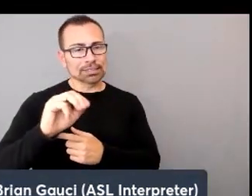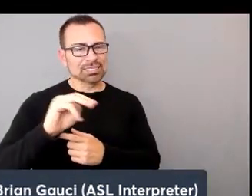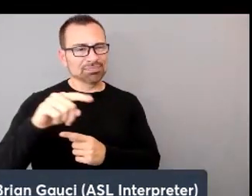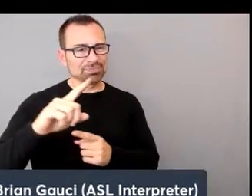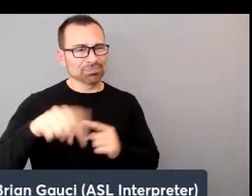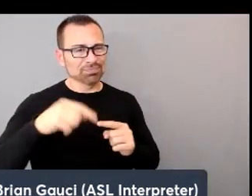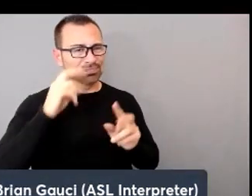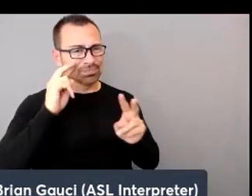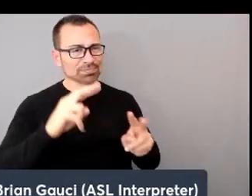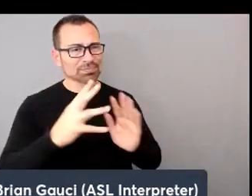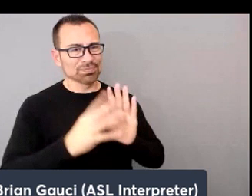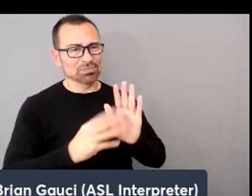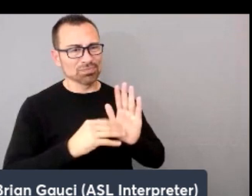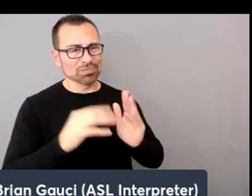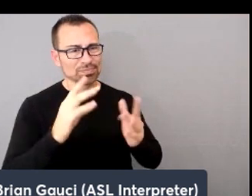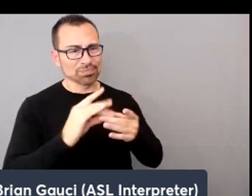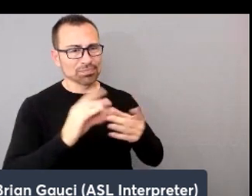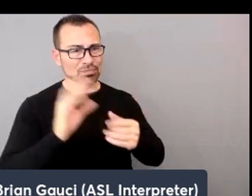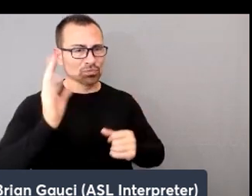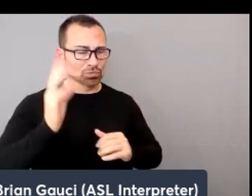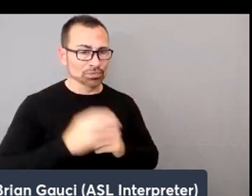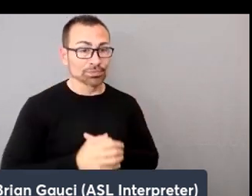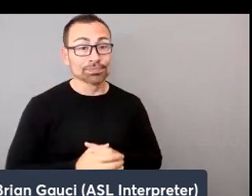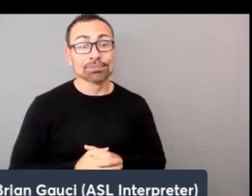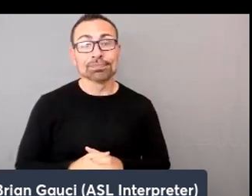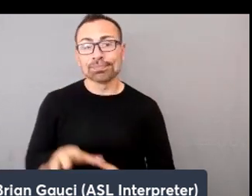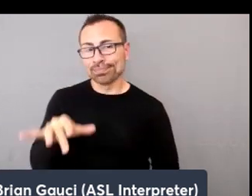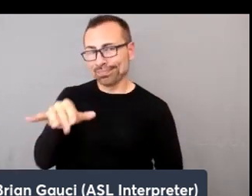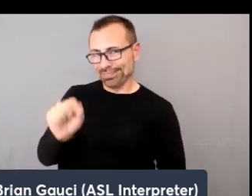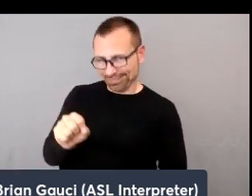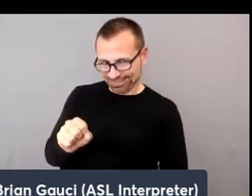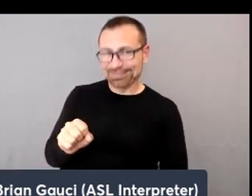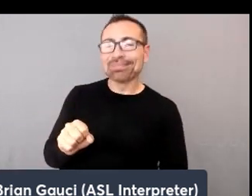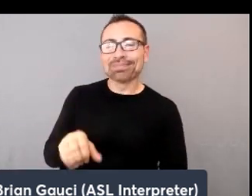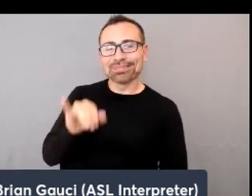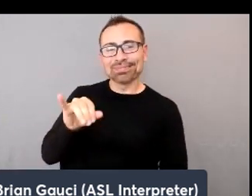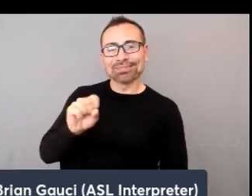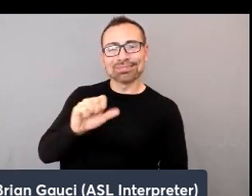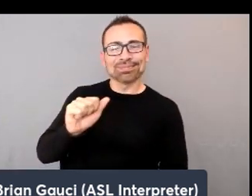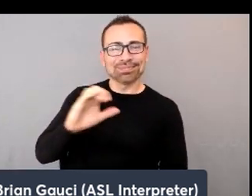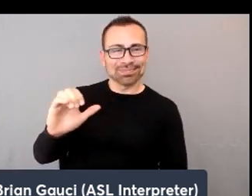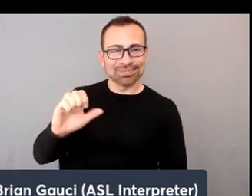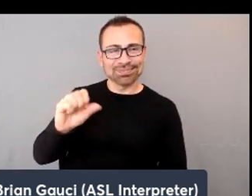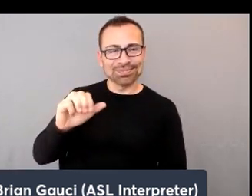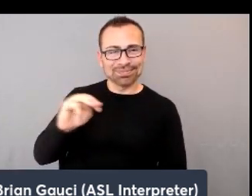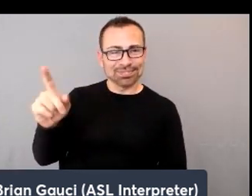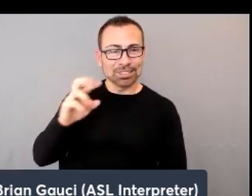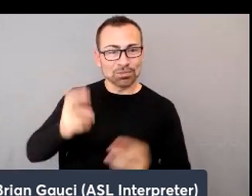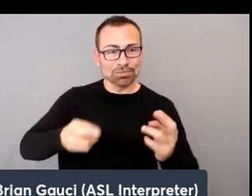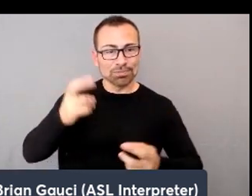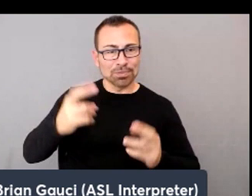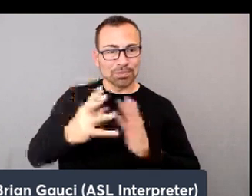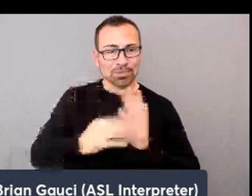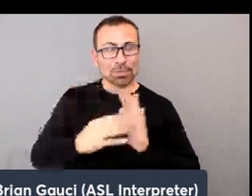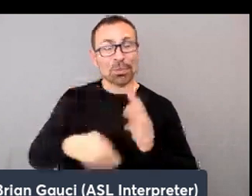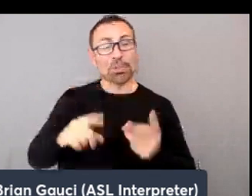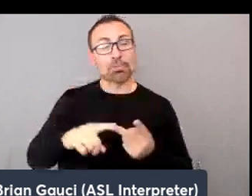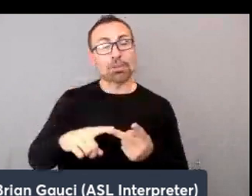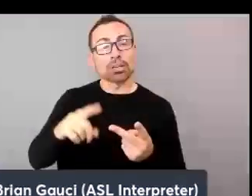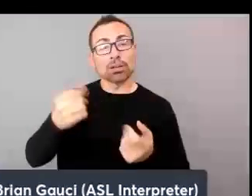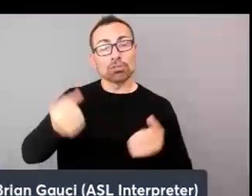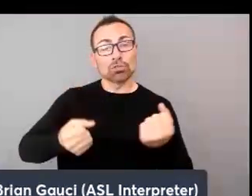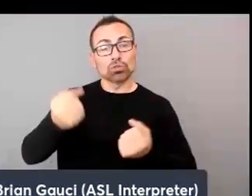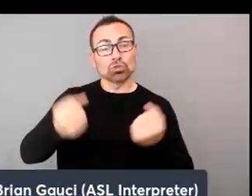right? Yeah, so Isaac Sim is the robotic simulator. Then we have Drive Sim, which is the autonomous